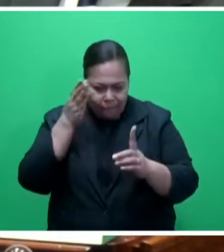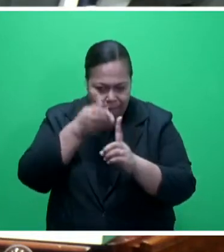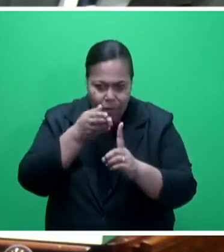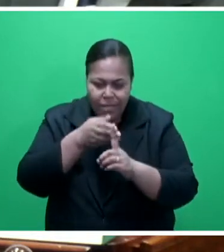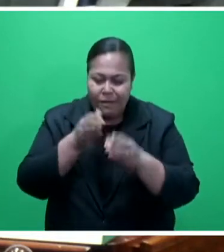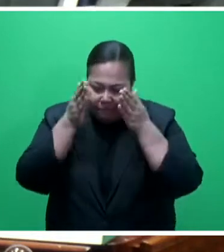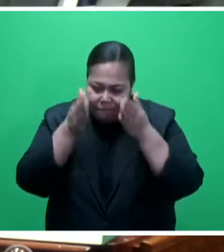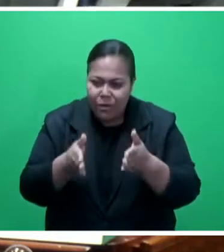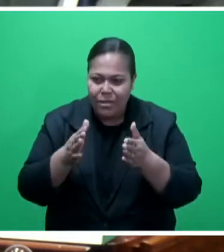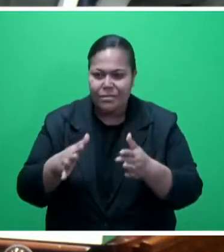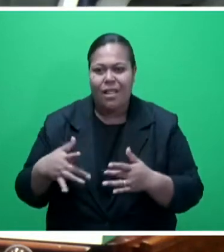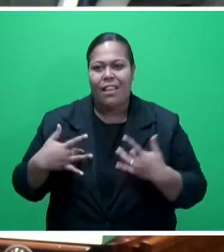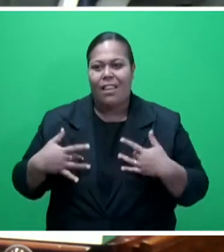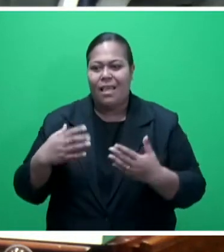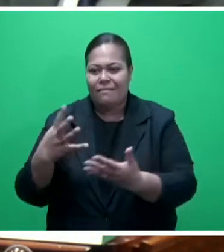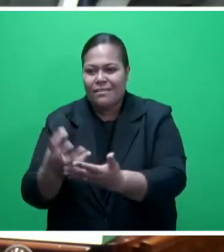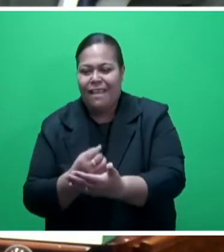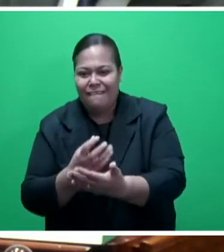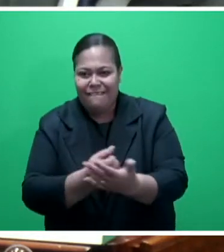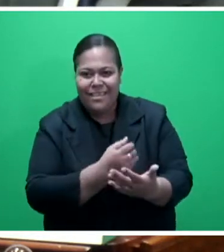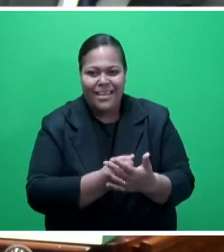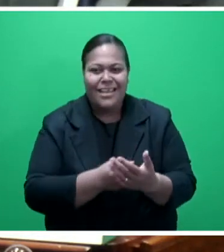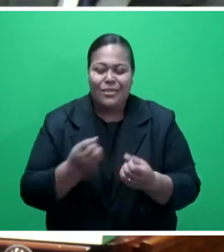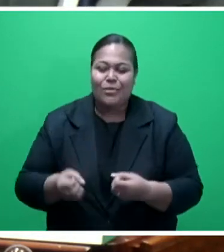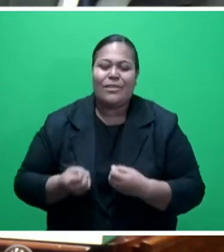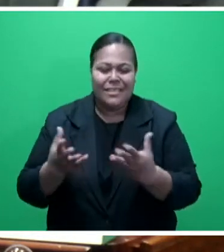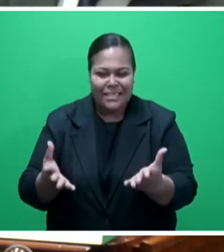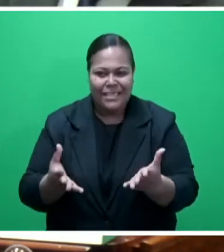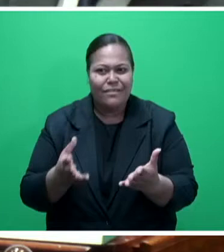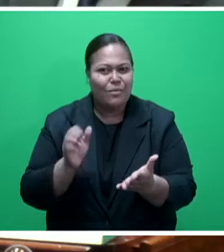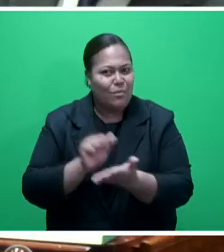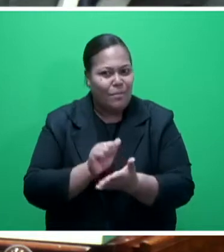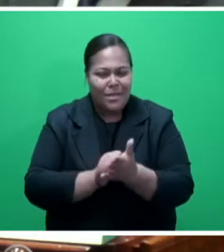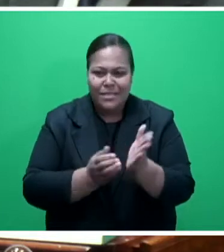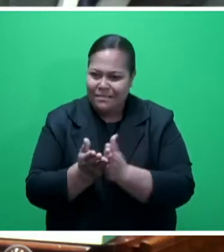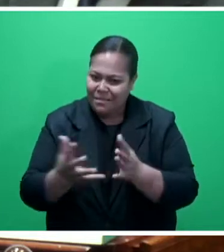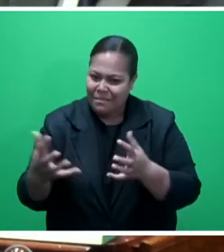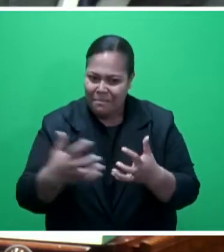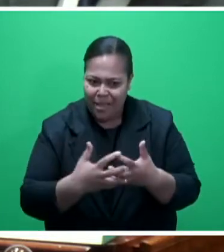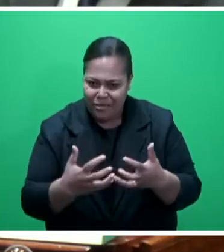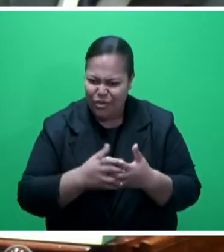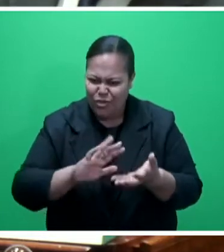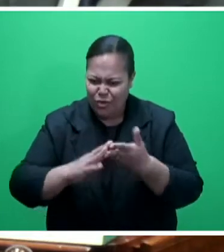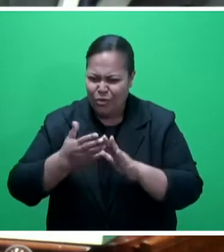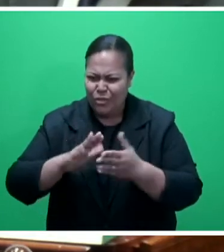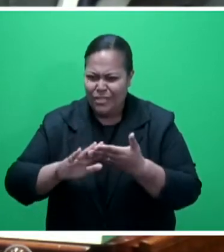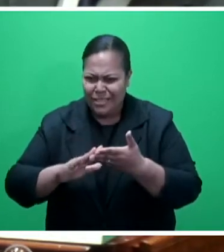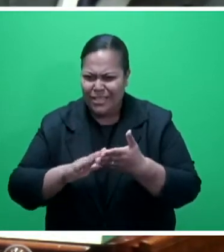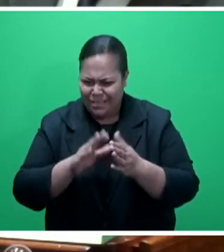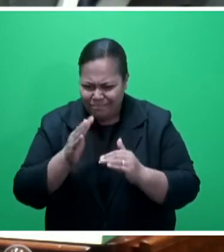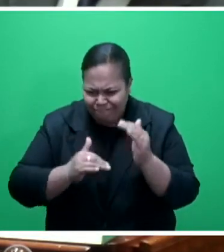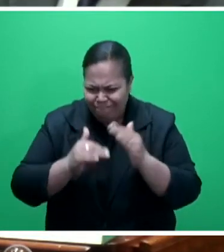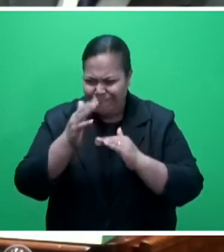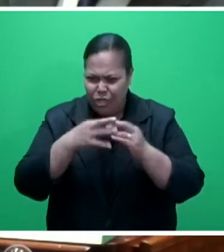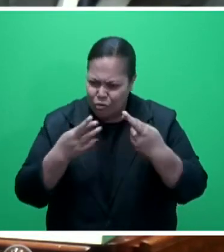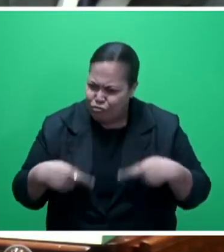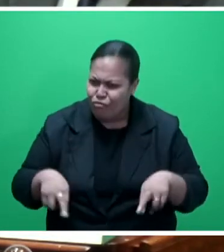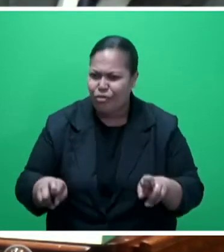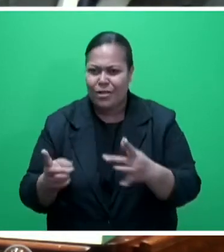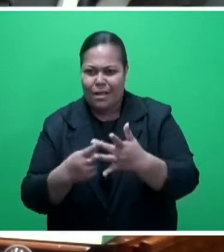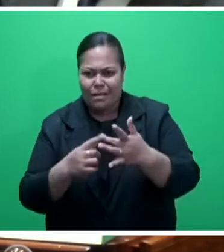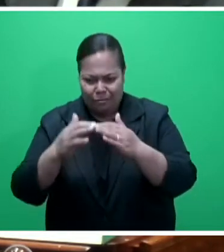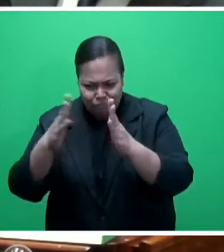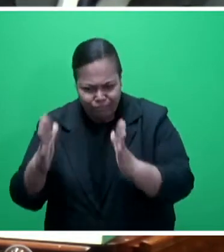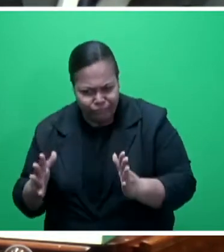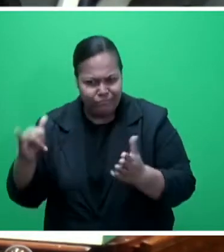and the restoration of essential services, including the repair of community infrastructure destroyed or damaged by the cyclone, such as roads,